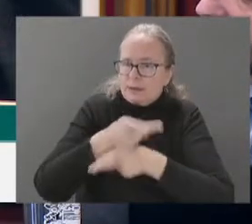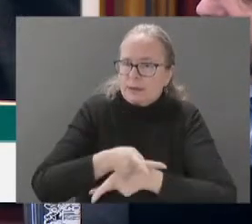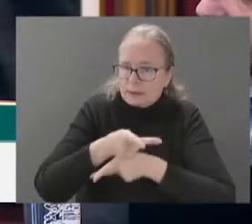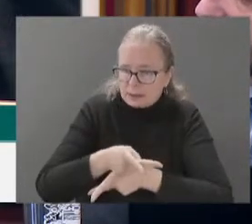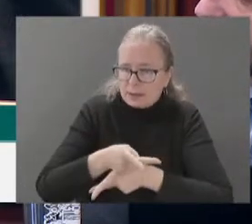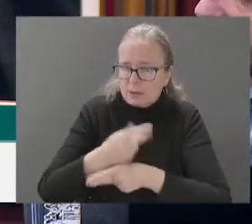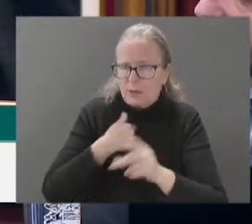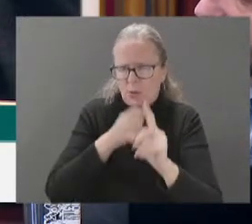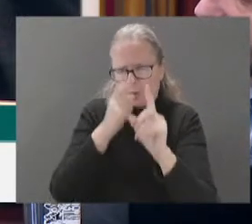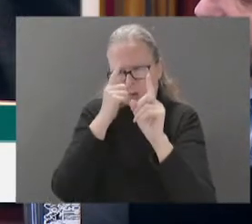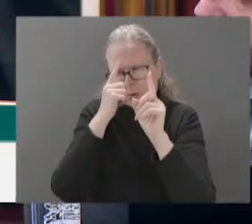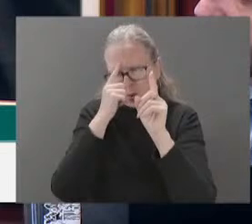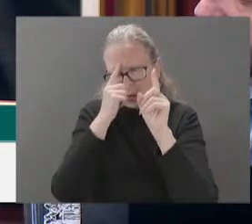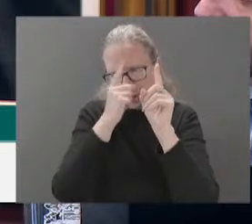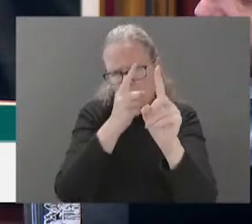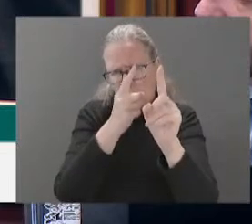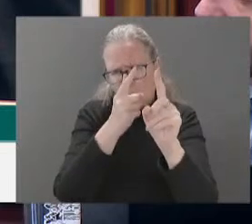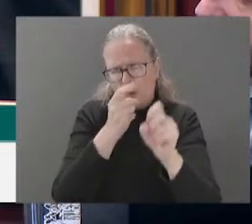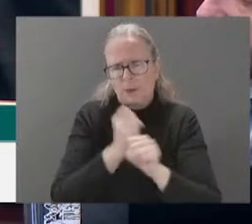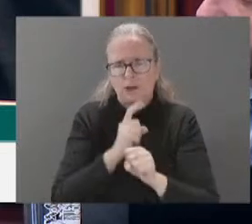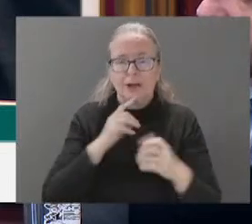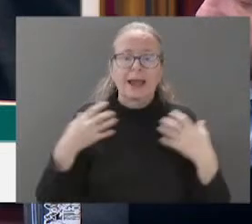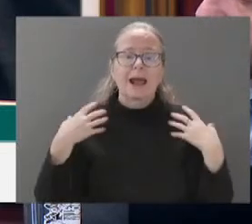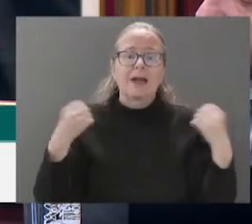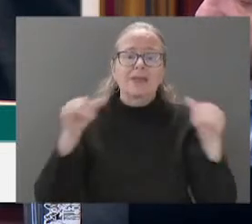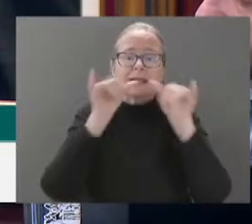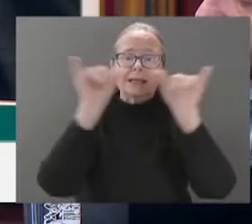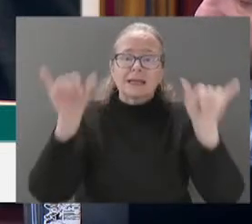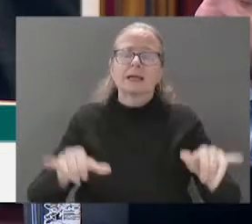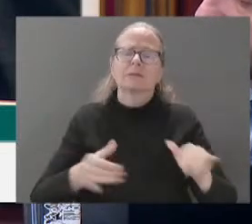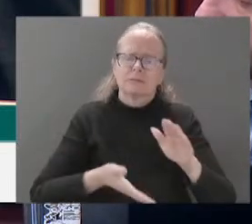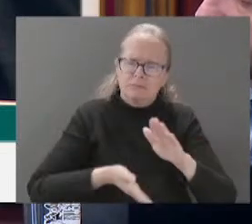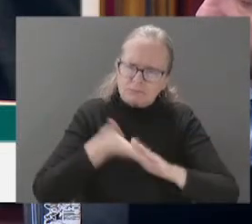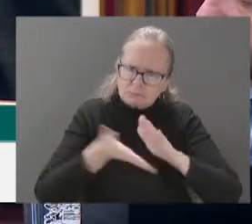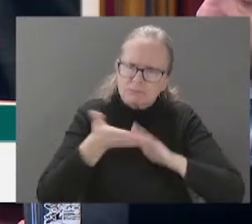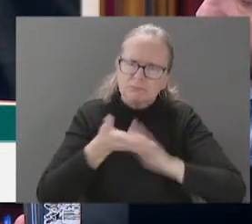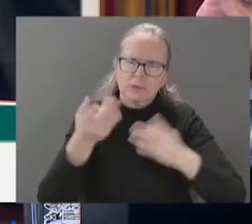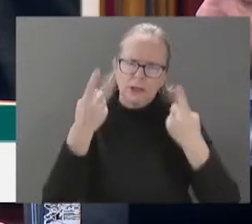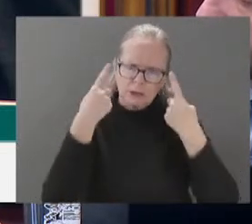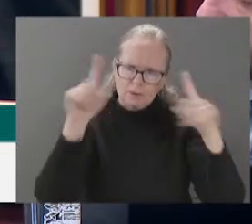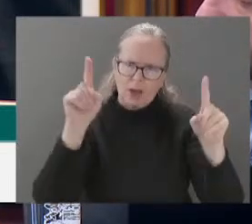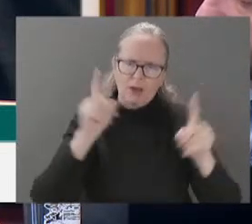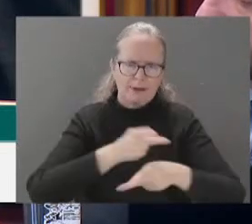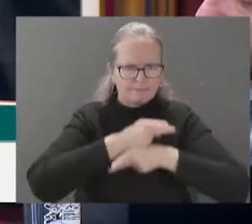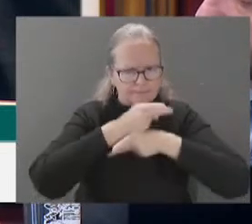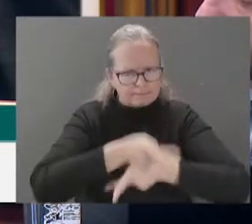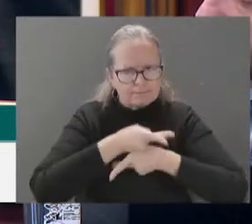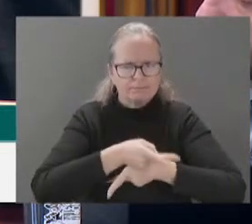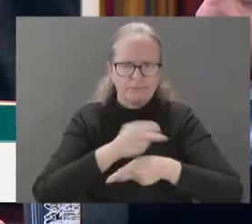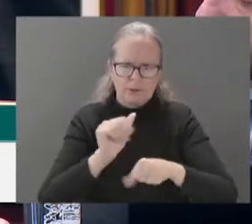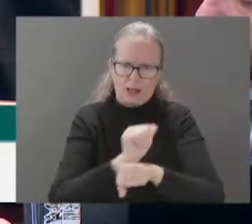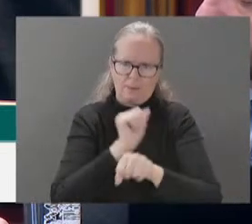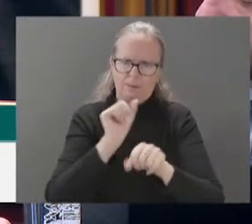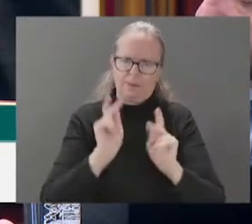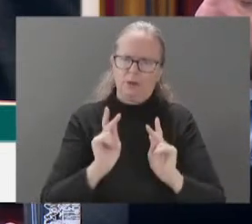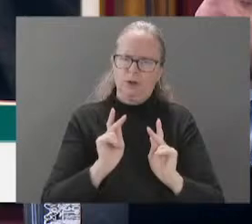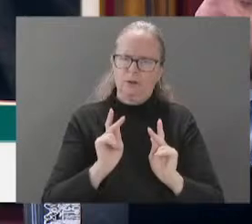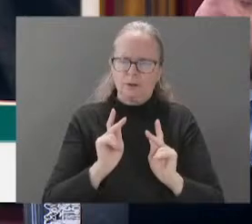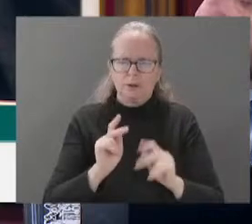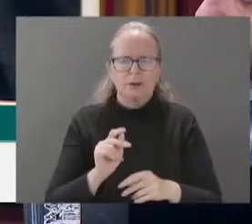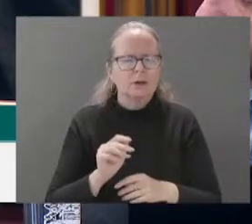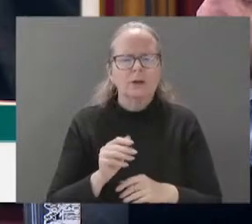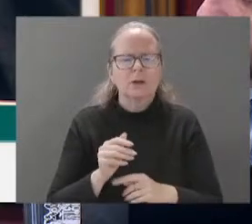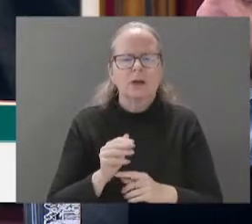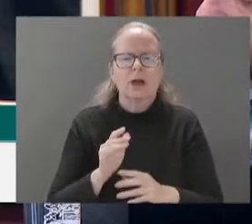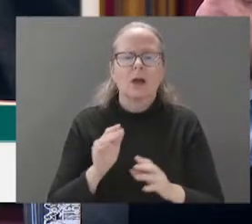effective and focused on delivering the highest standard of care to all albertans we refuse to be swayed by the ndp's baseless accusations and